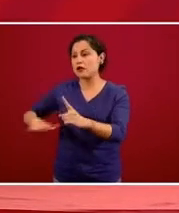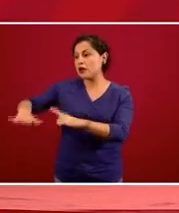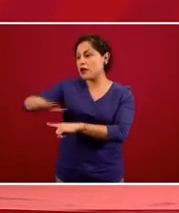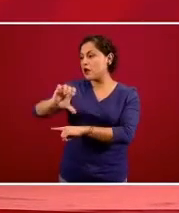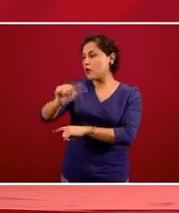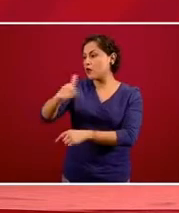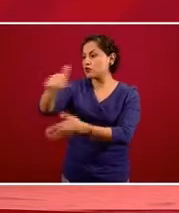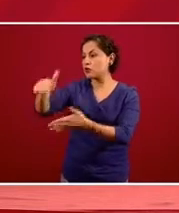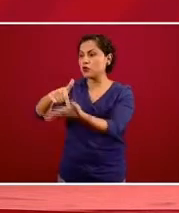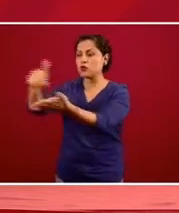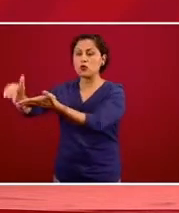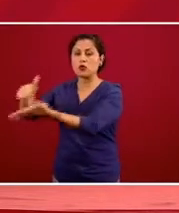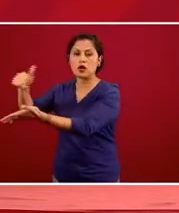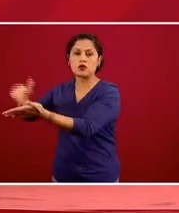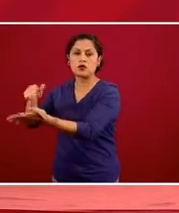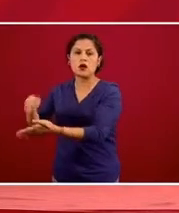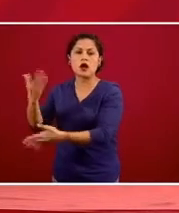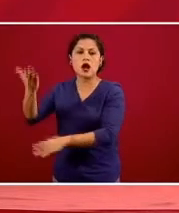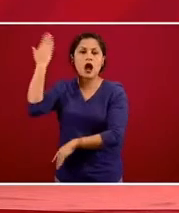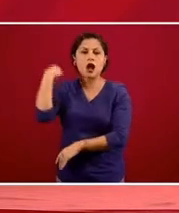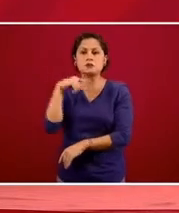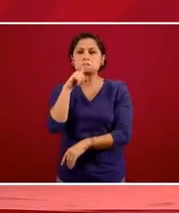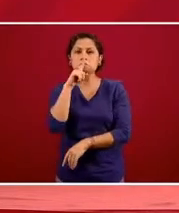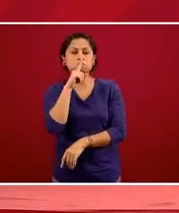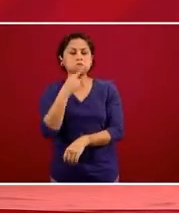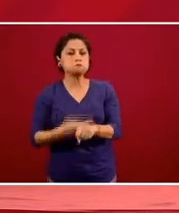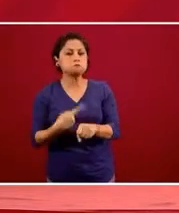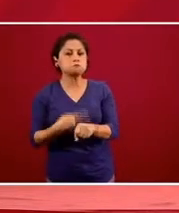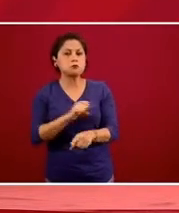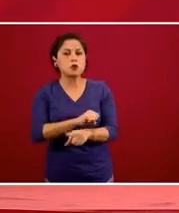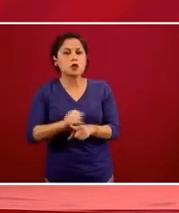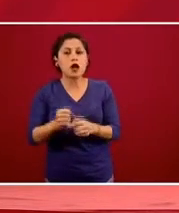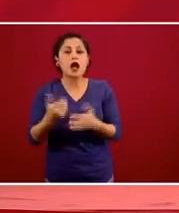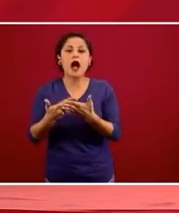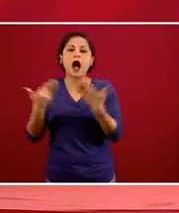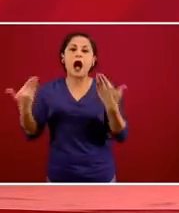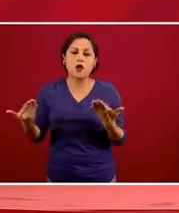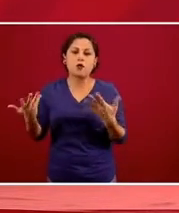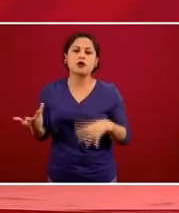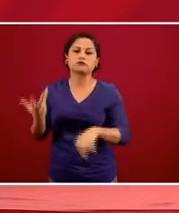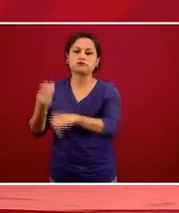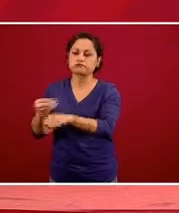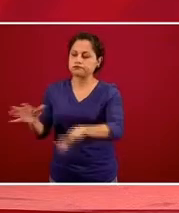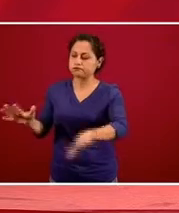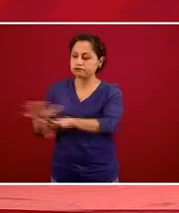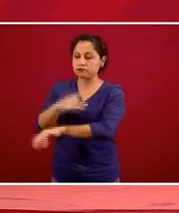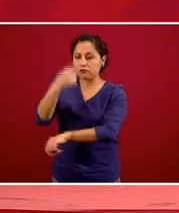influenza season, some areas of the hospital are converted into intensive